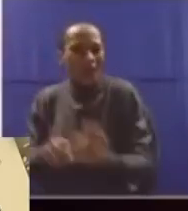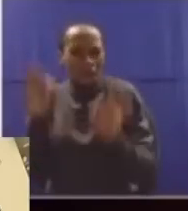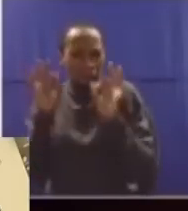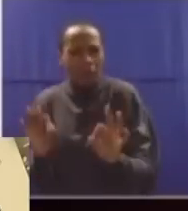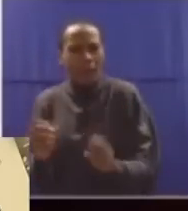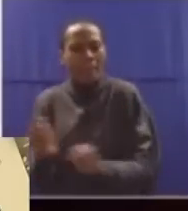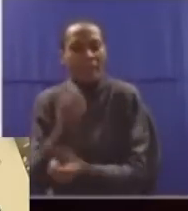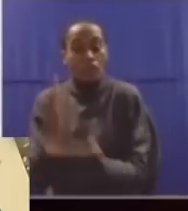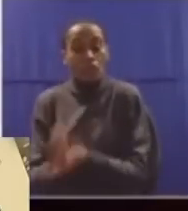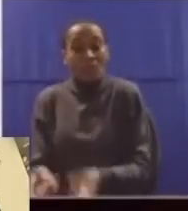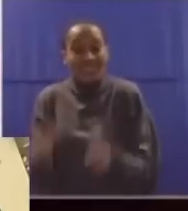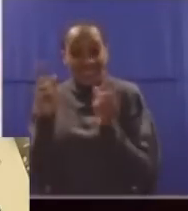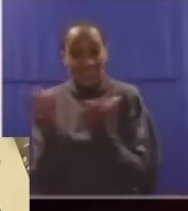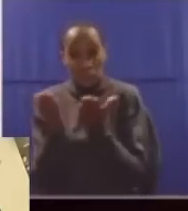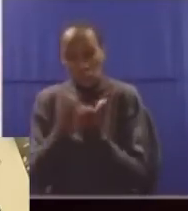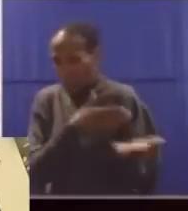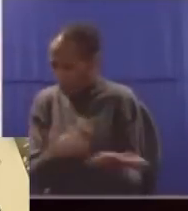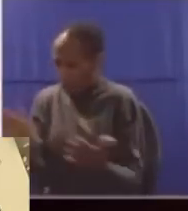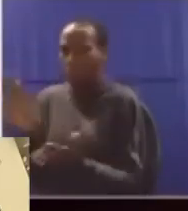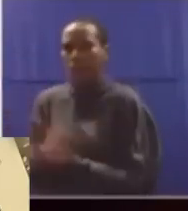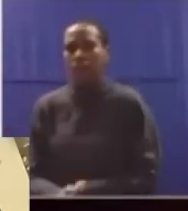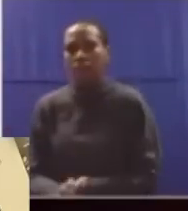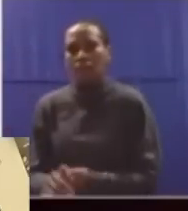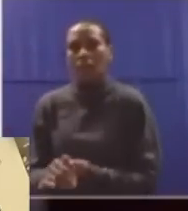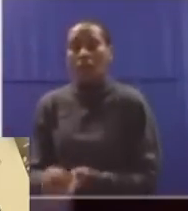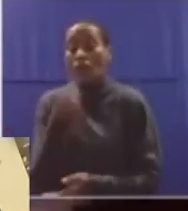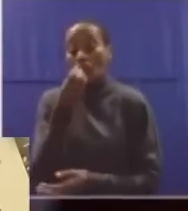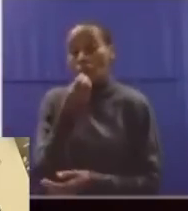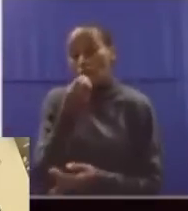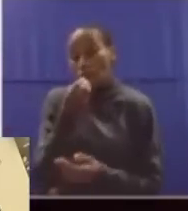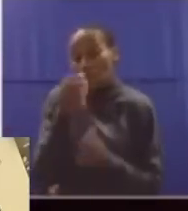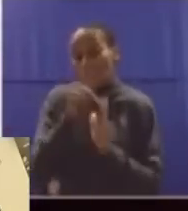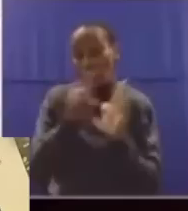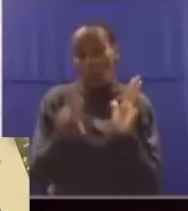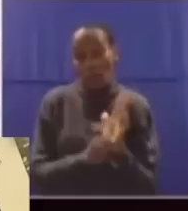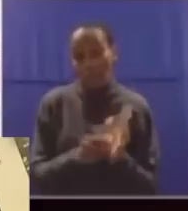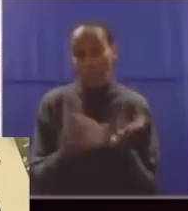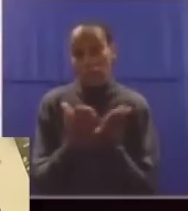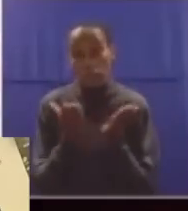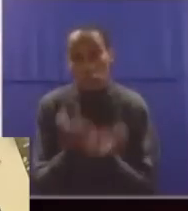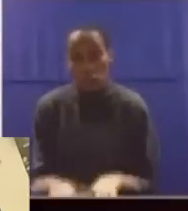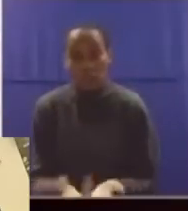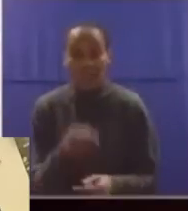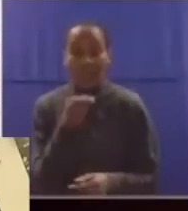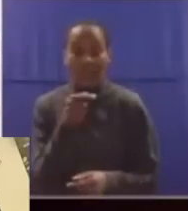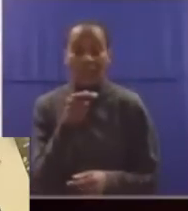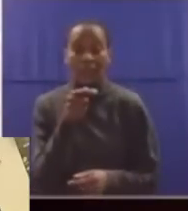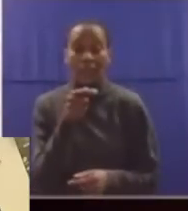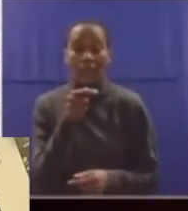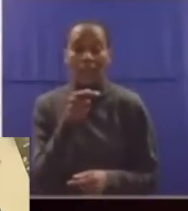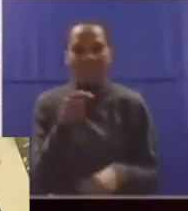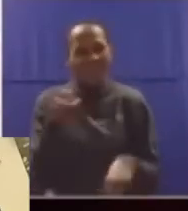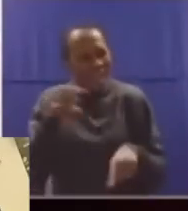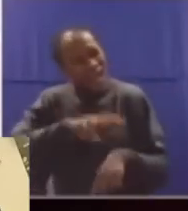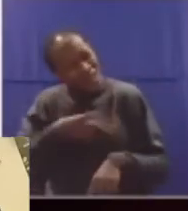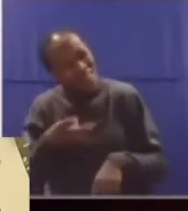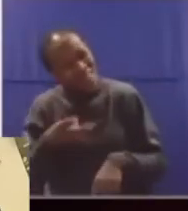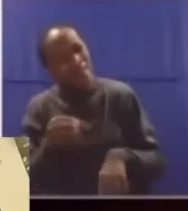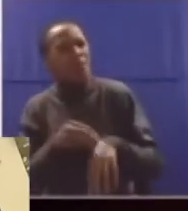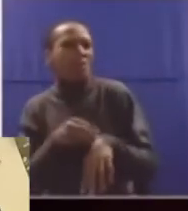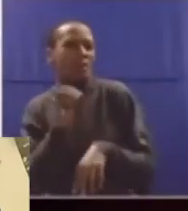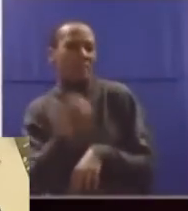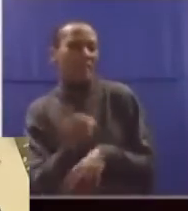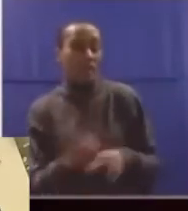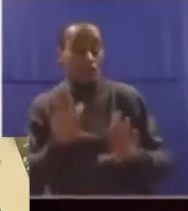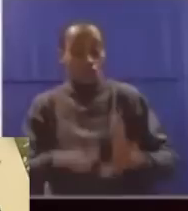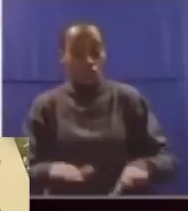dangerous infrastructure in schools. The National School Nutrition Program is another insult to injury that has been added.